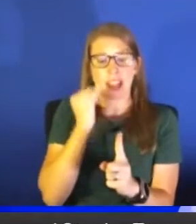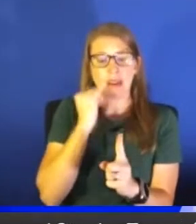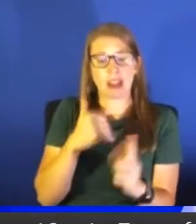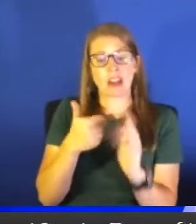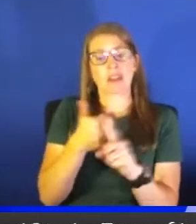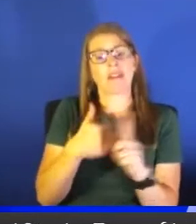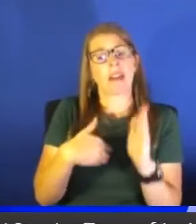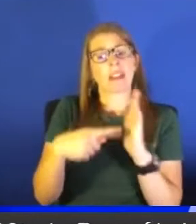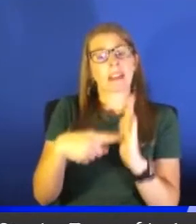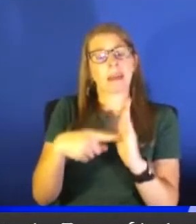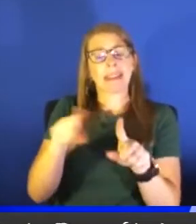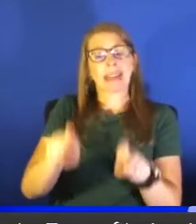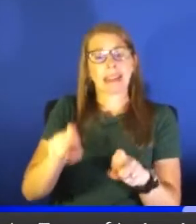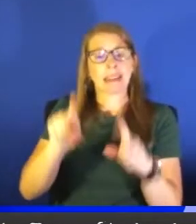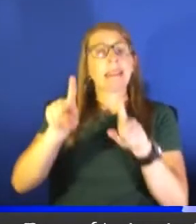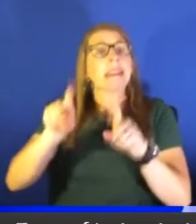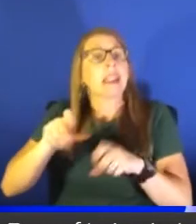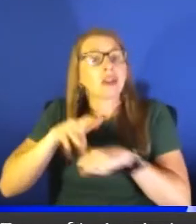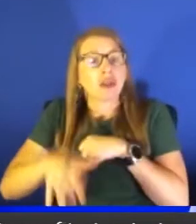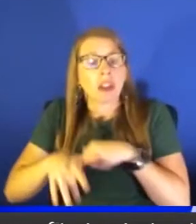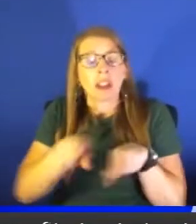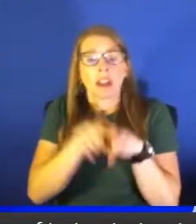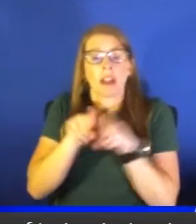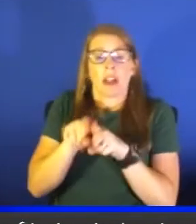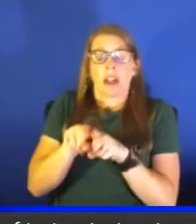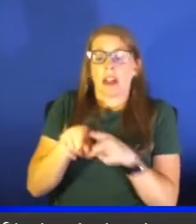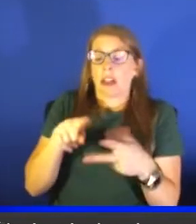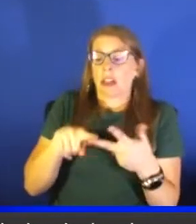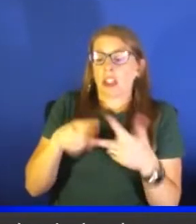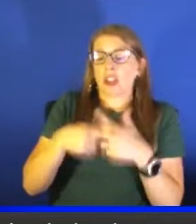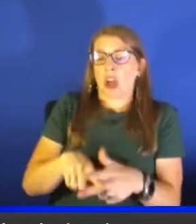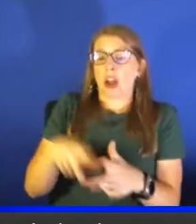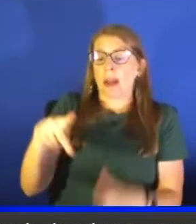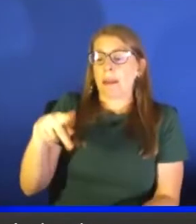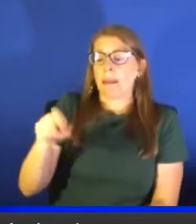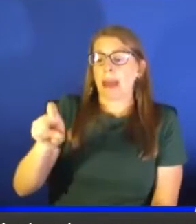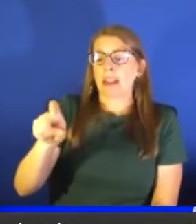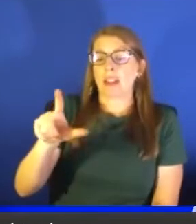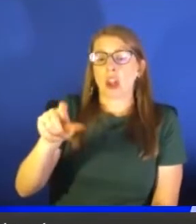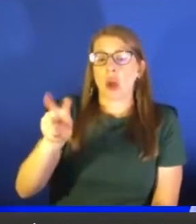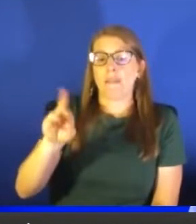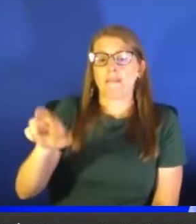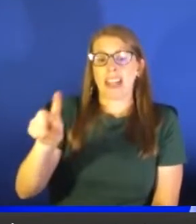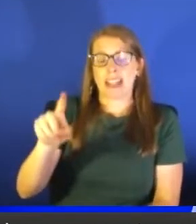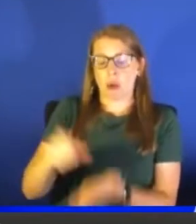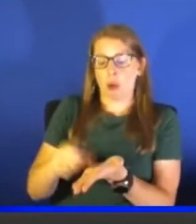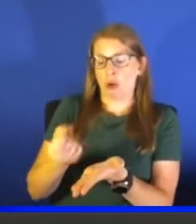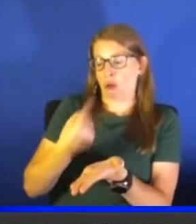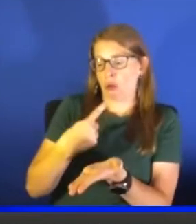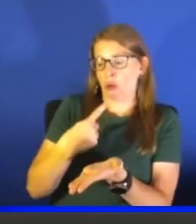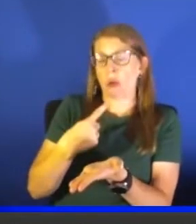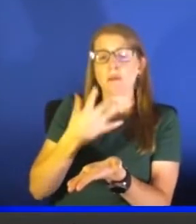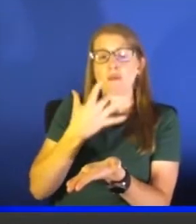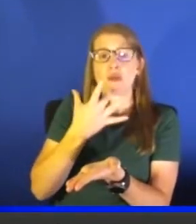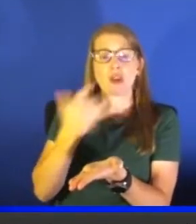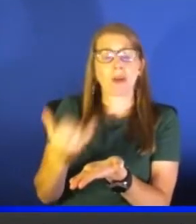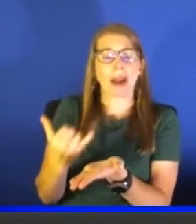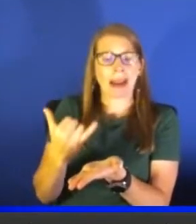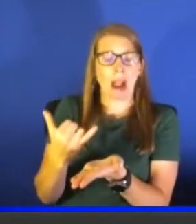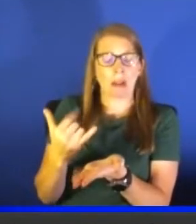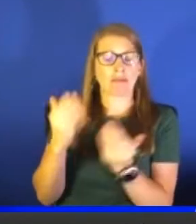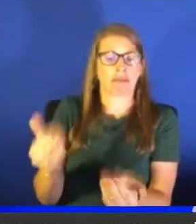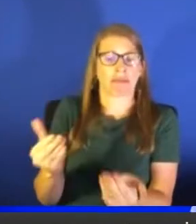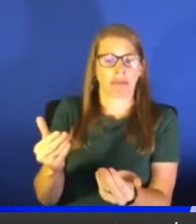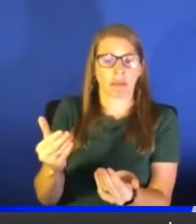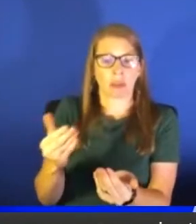test early, and get on Paxlovid, which is the oral drug that is preferred right now to take as